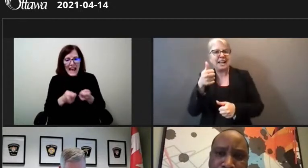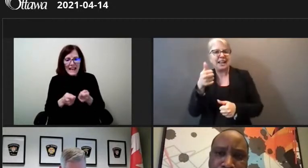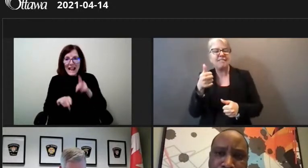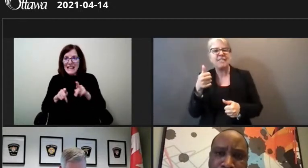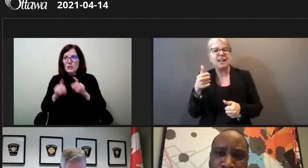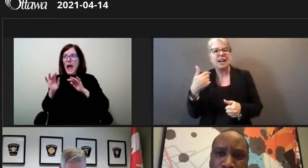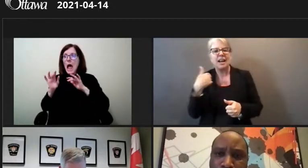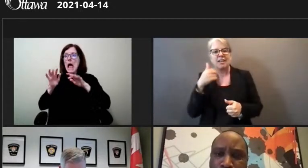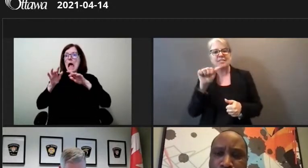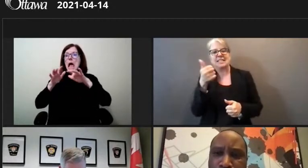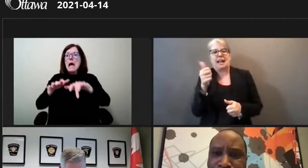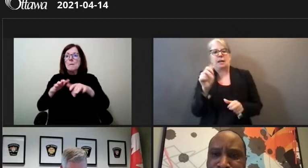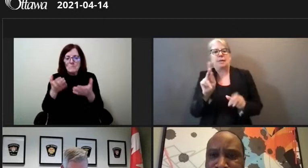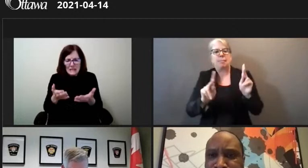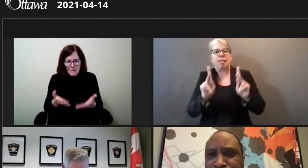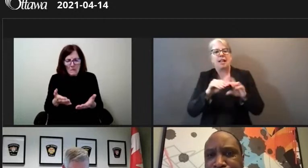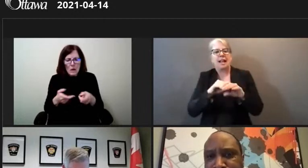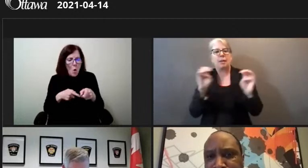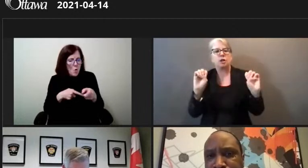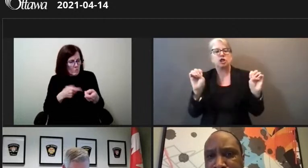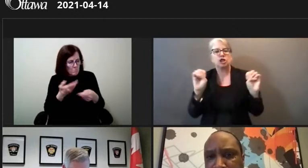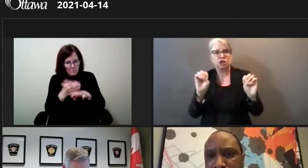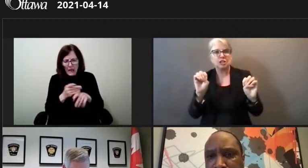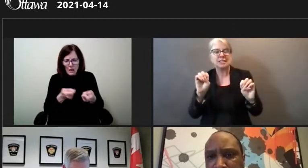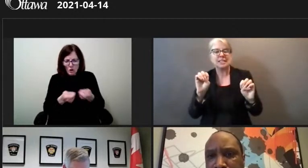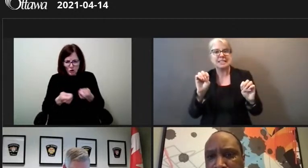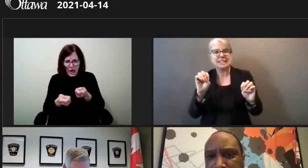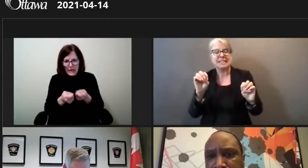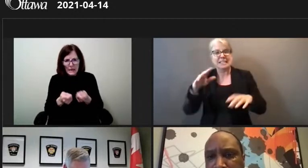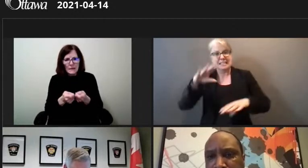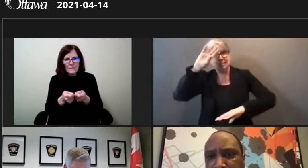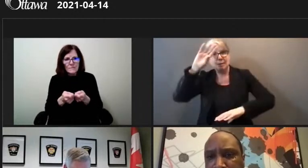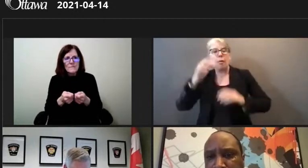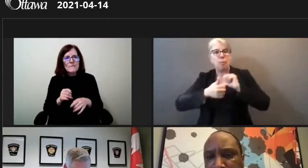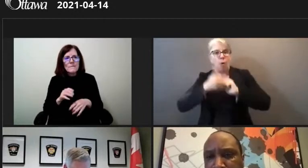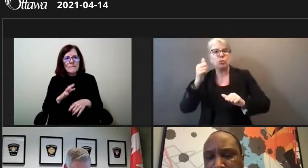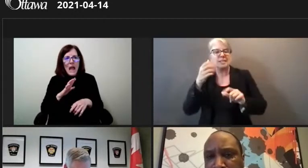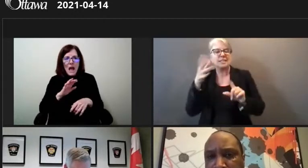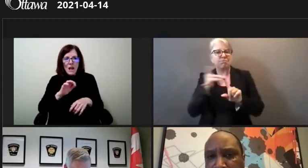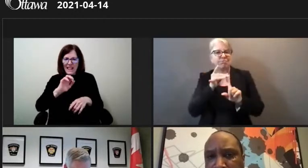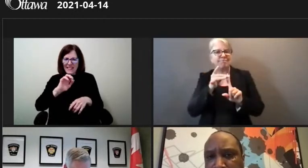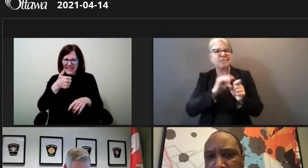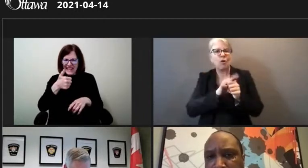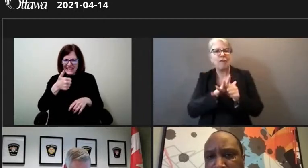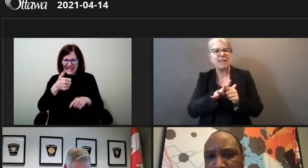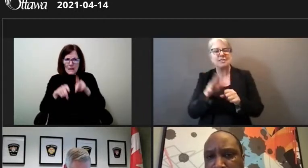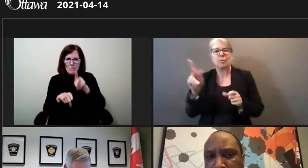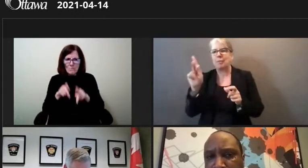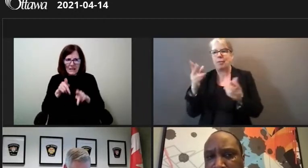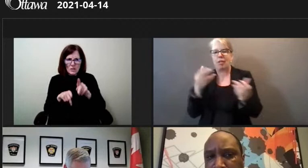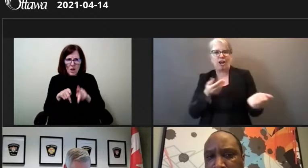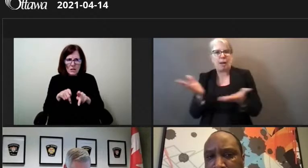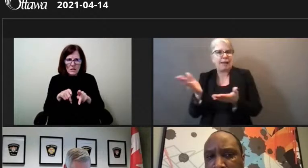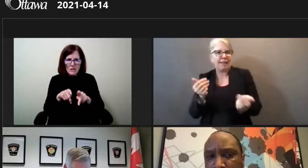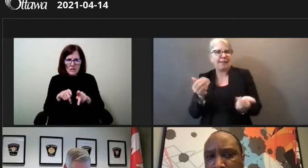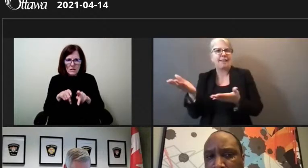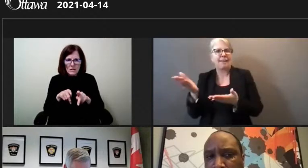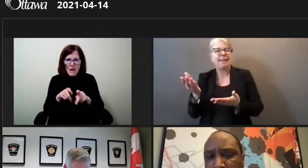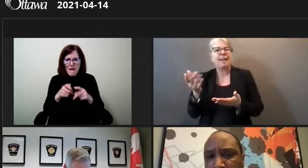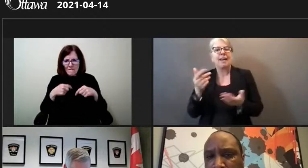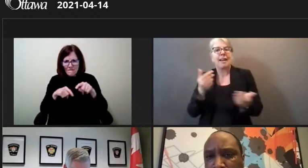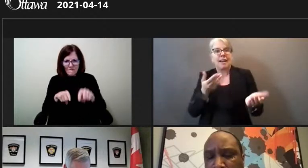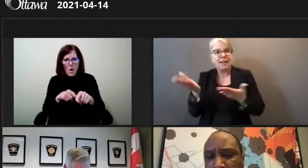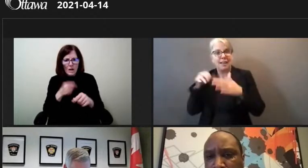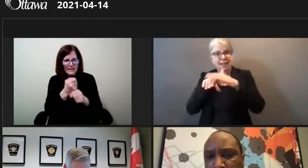10 people in Emerge with symptoms, and most of them are going to have COVID. So the people are still coming. And when they come